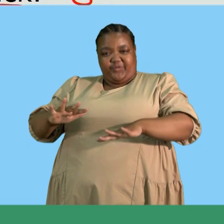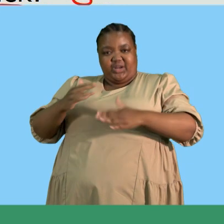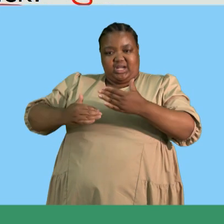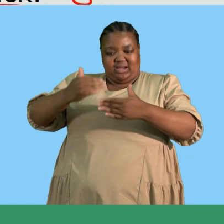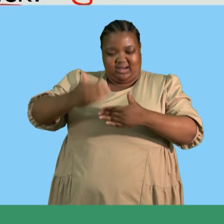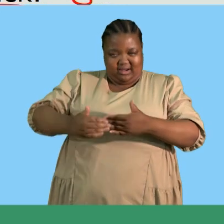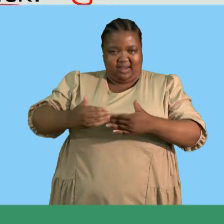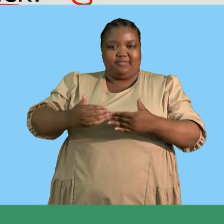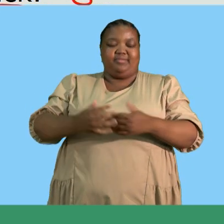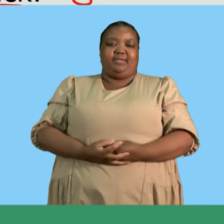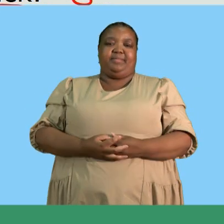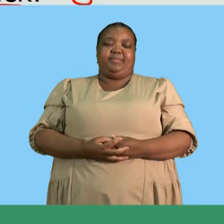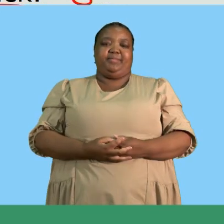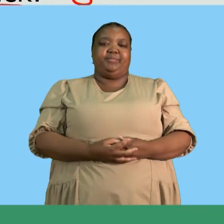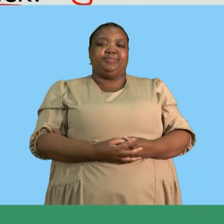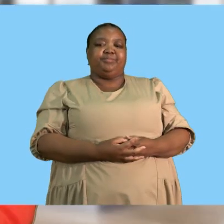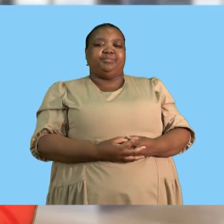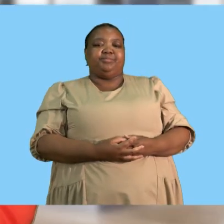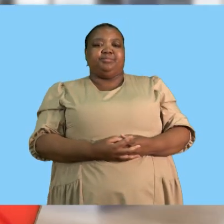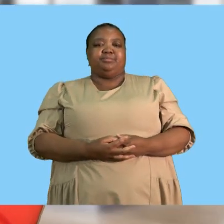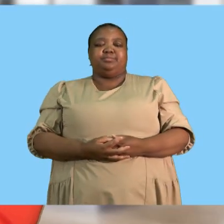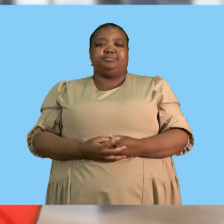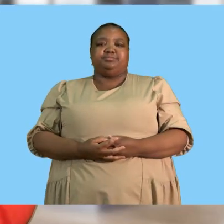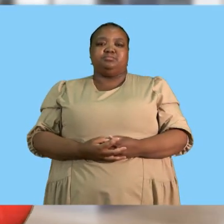a presentation has been done.